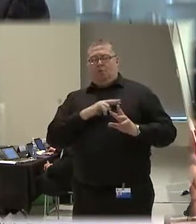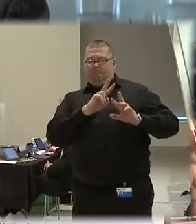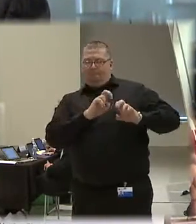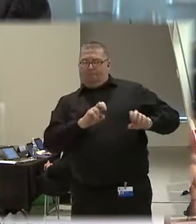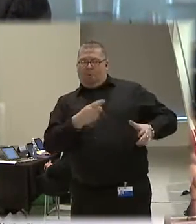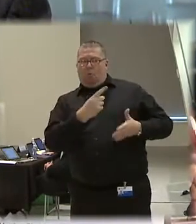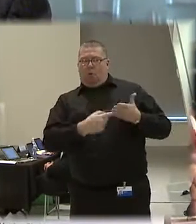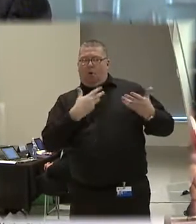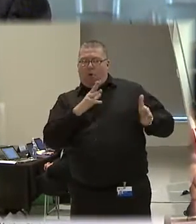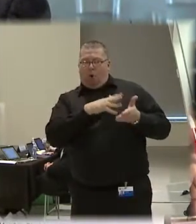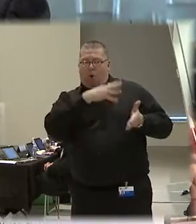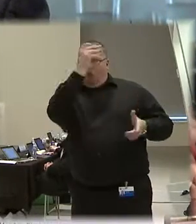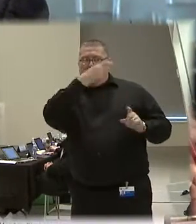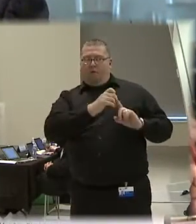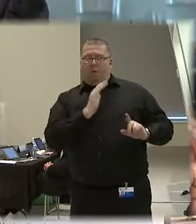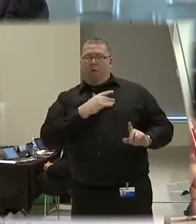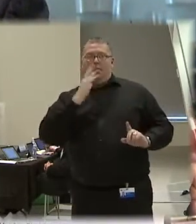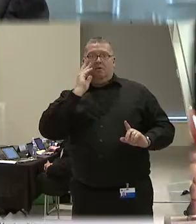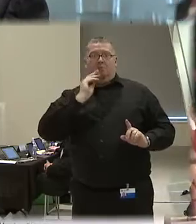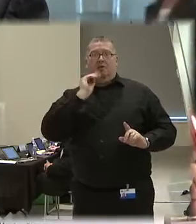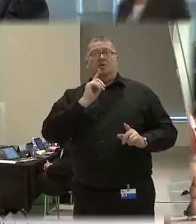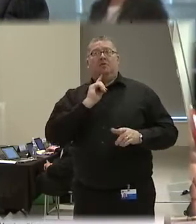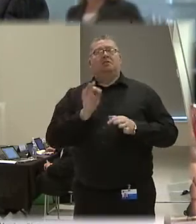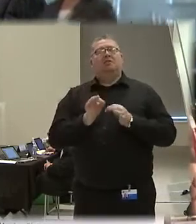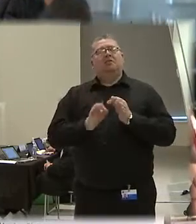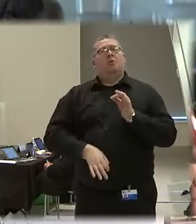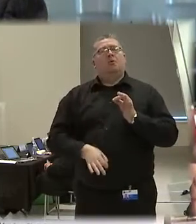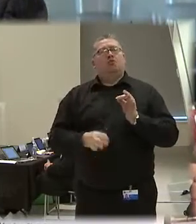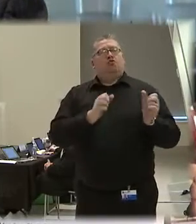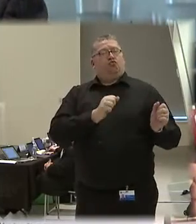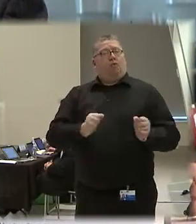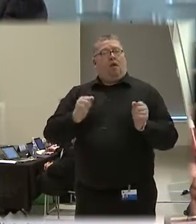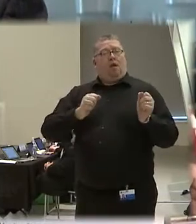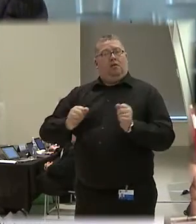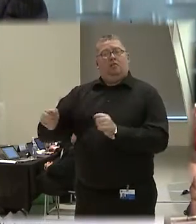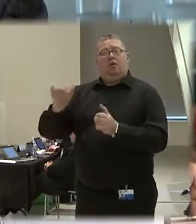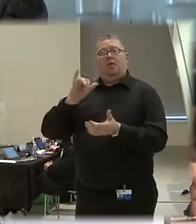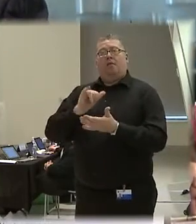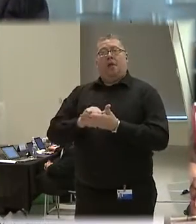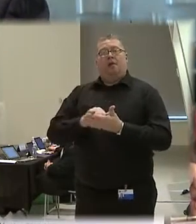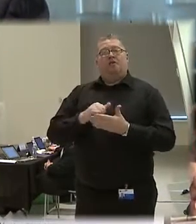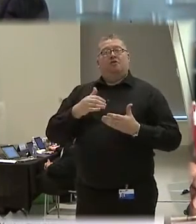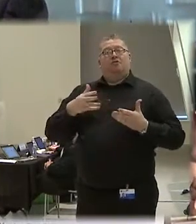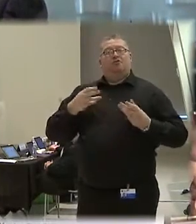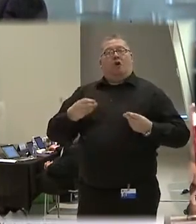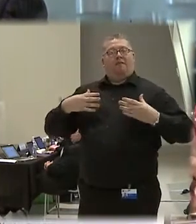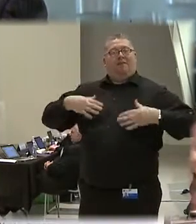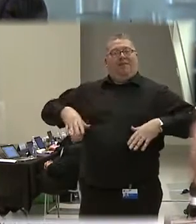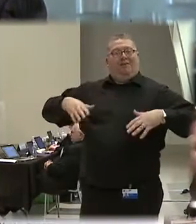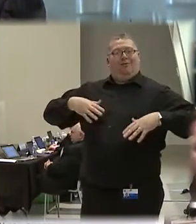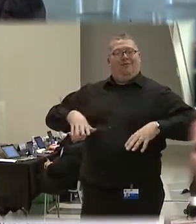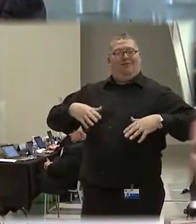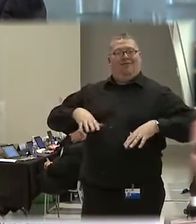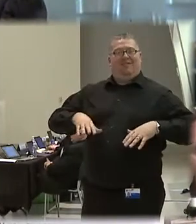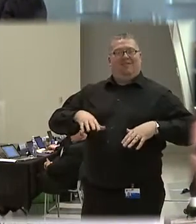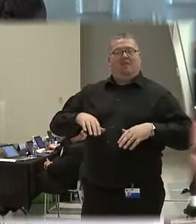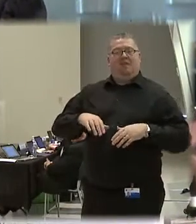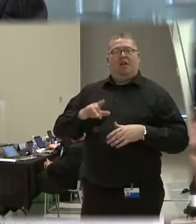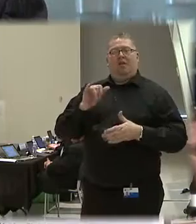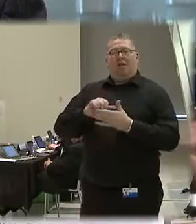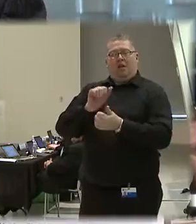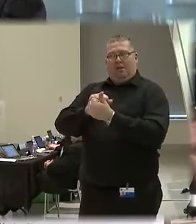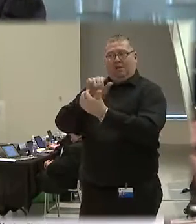learned. And the simple strategy of that soft look, the simplest idea that confrontation